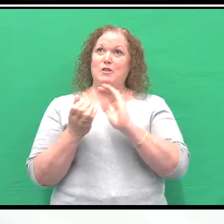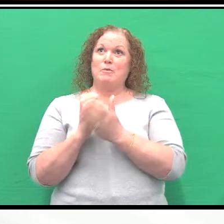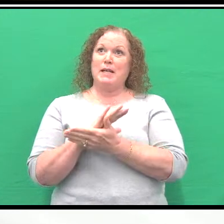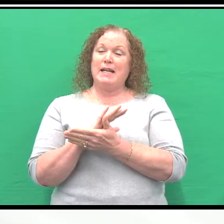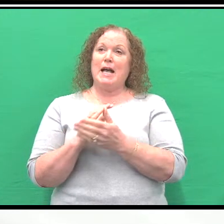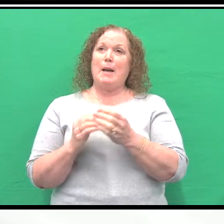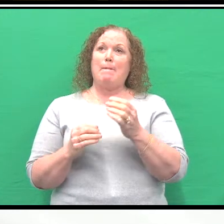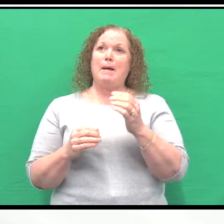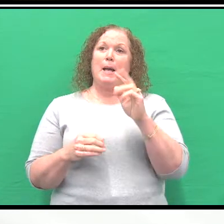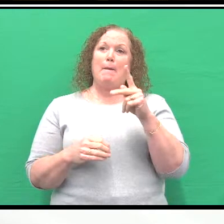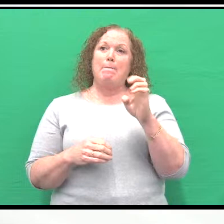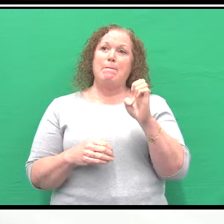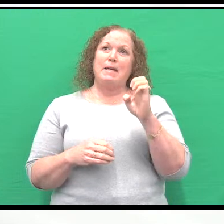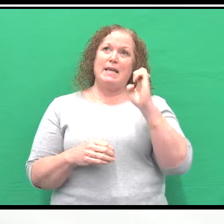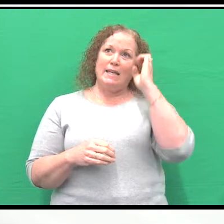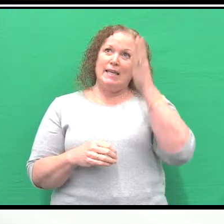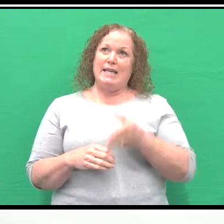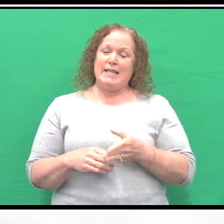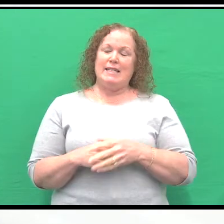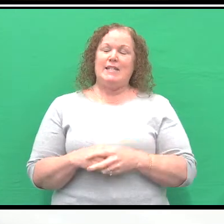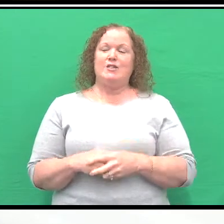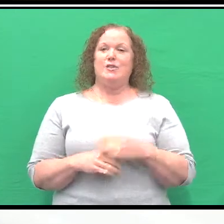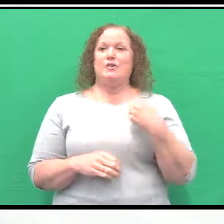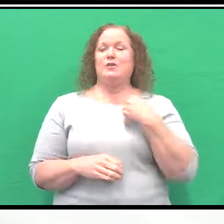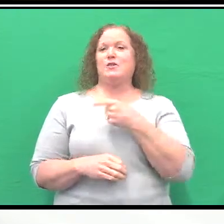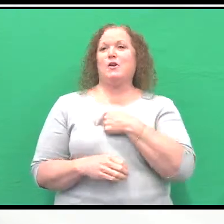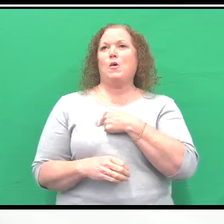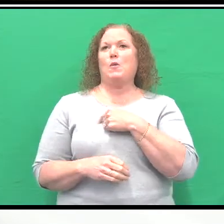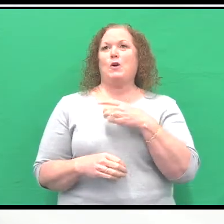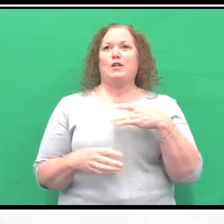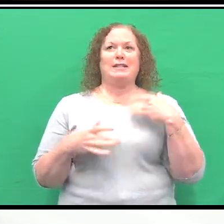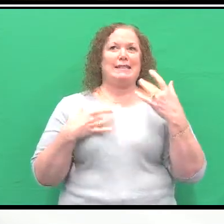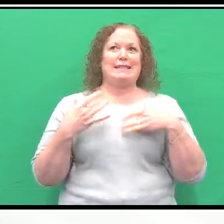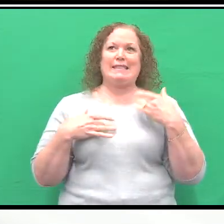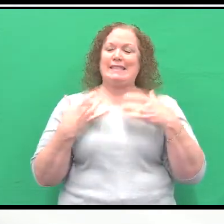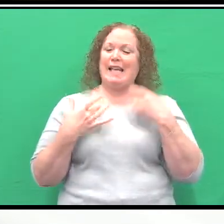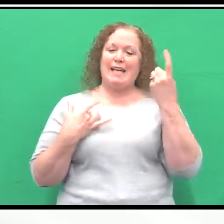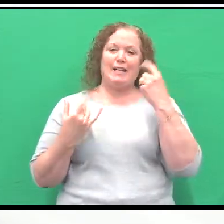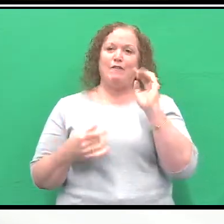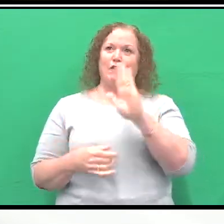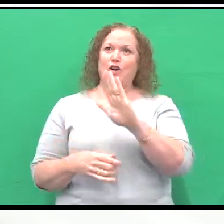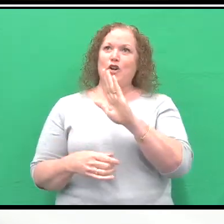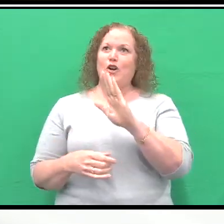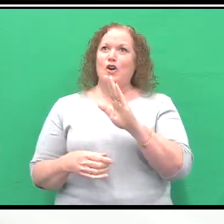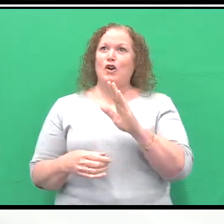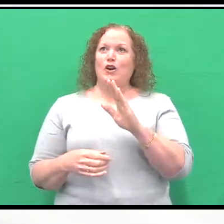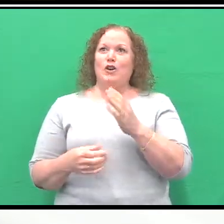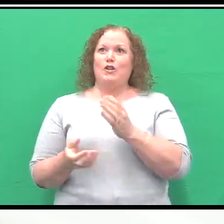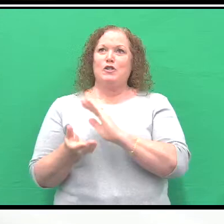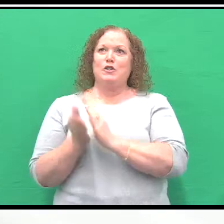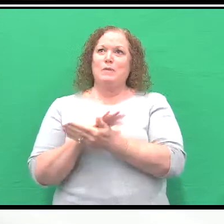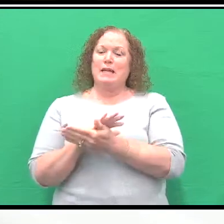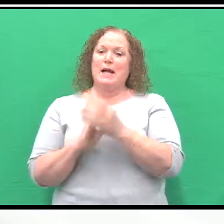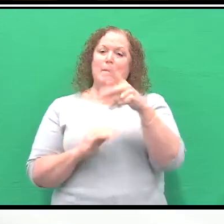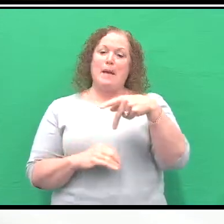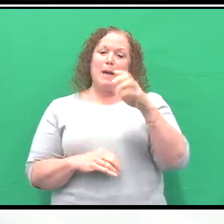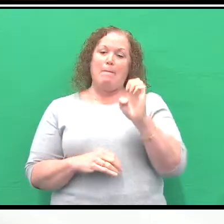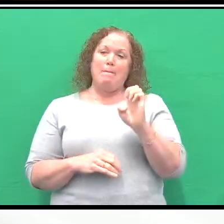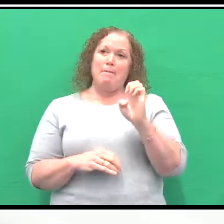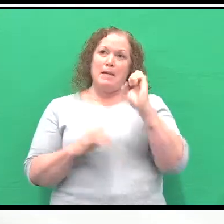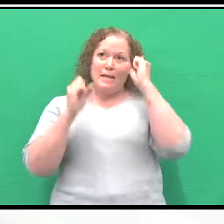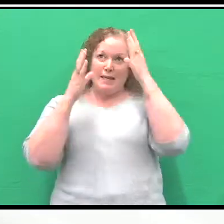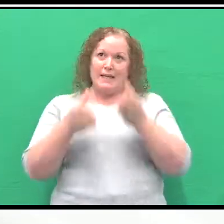for her to join our Palm Springs Unified School District team as one of our physical education teachers in the near